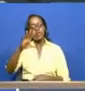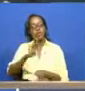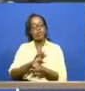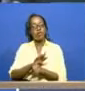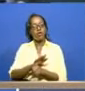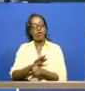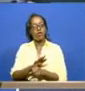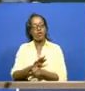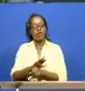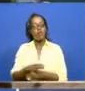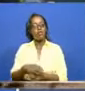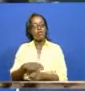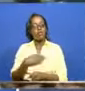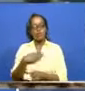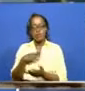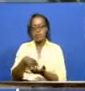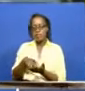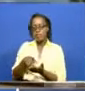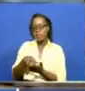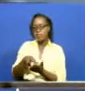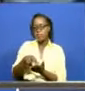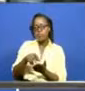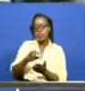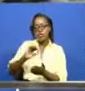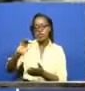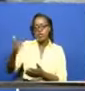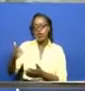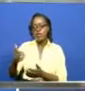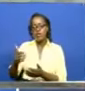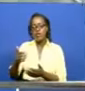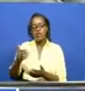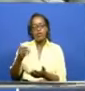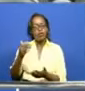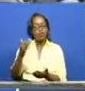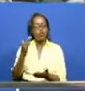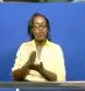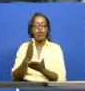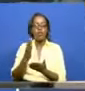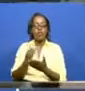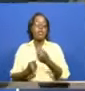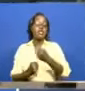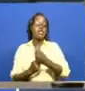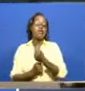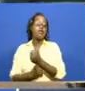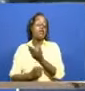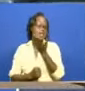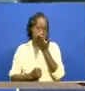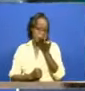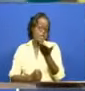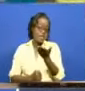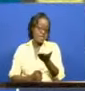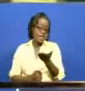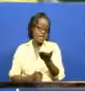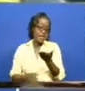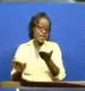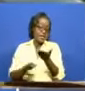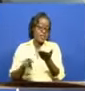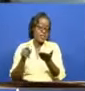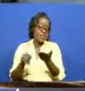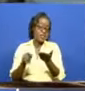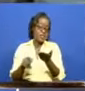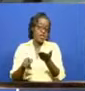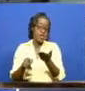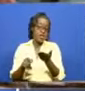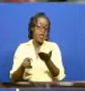rounds in town just to reaffirm the fact that he has support from this region. Of course, that is also backed